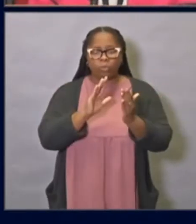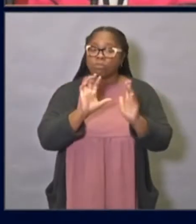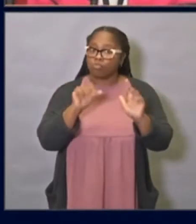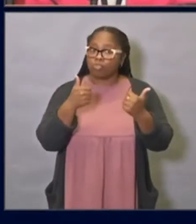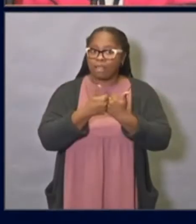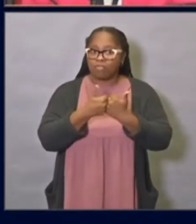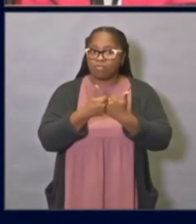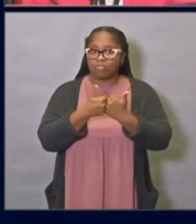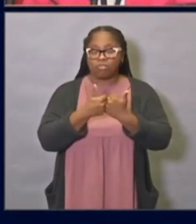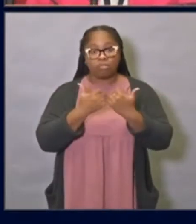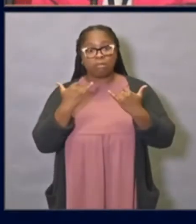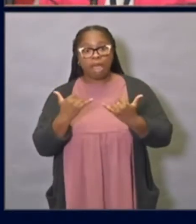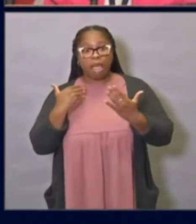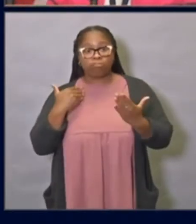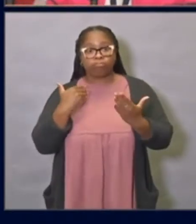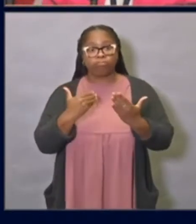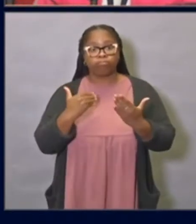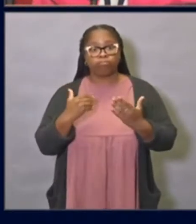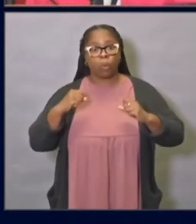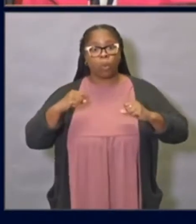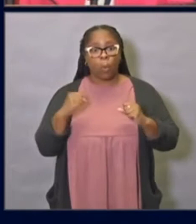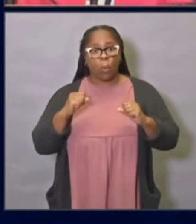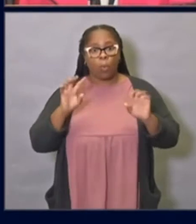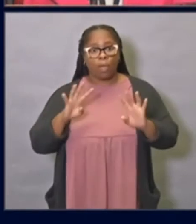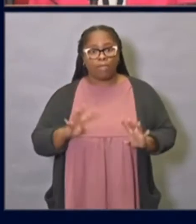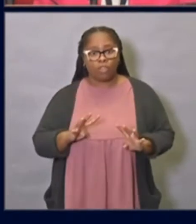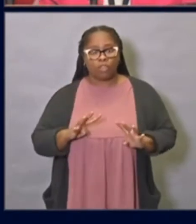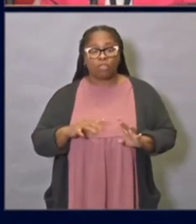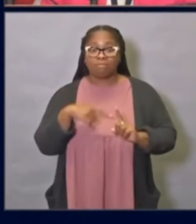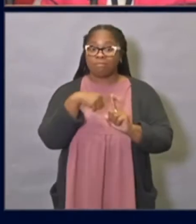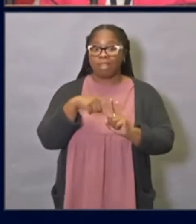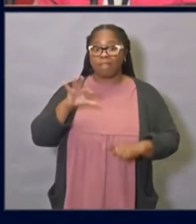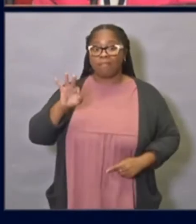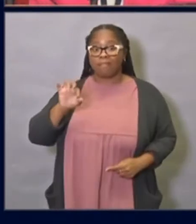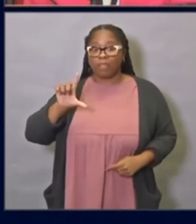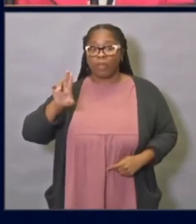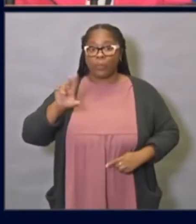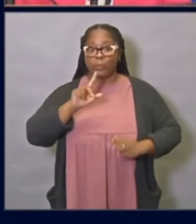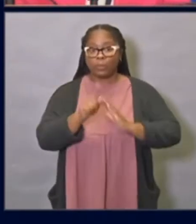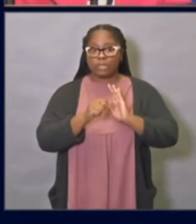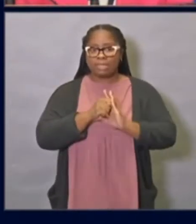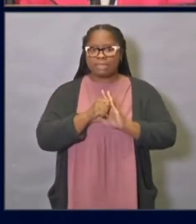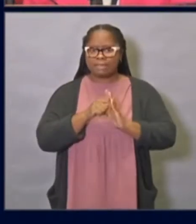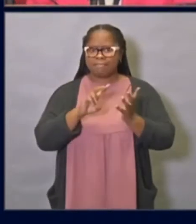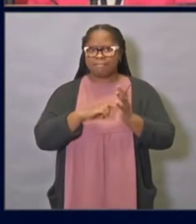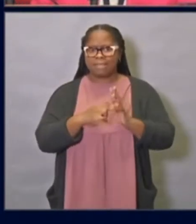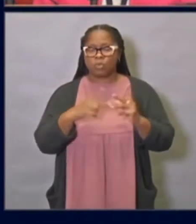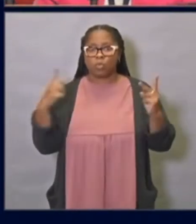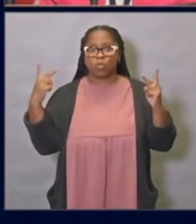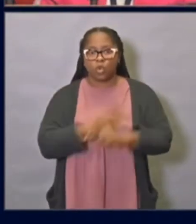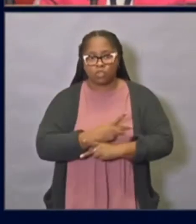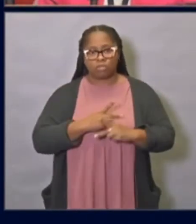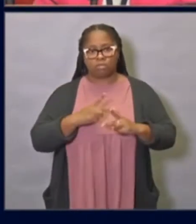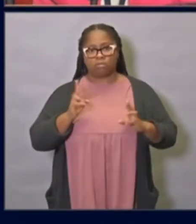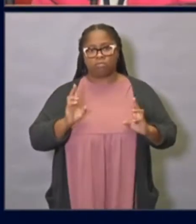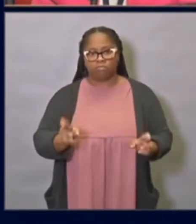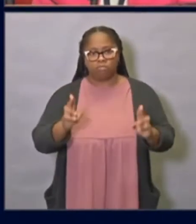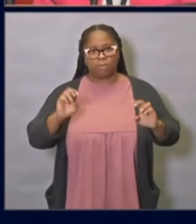into colder months and the flu season compounds the sense of urgency. Next